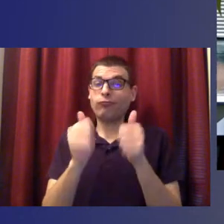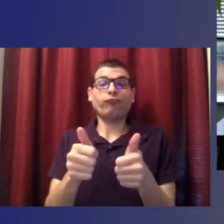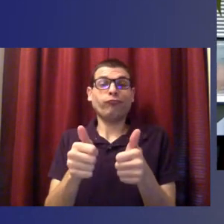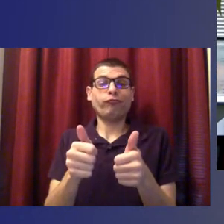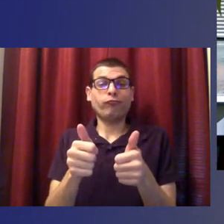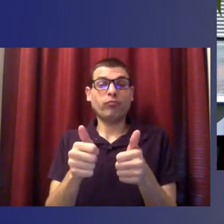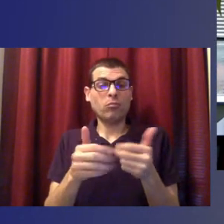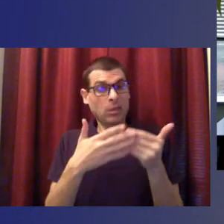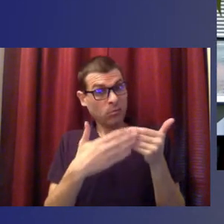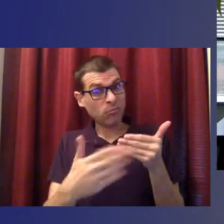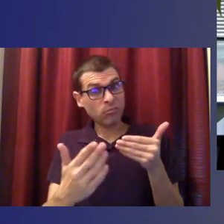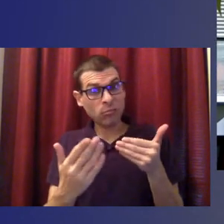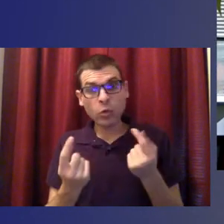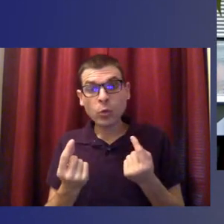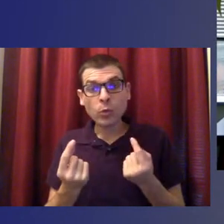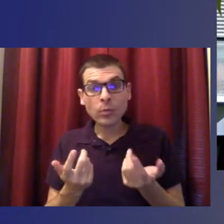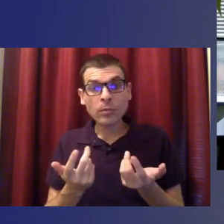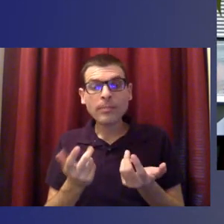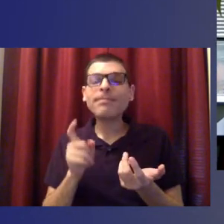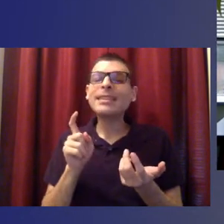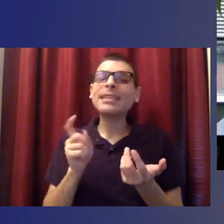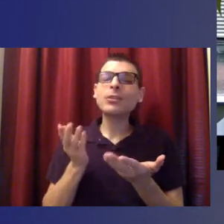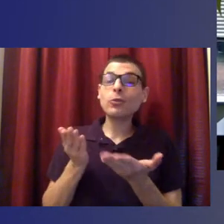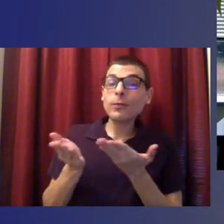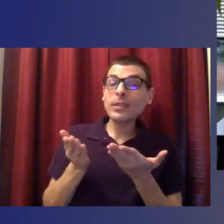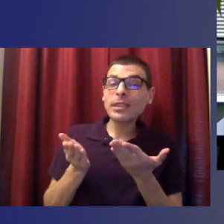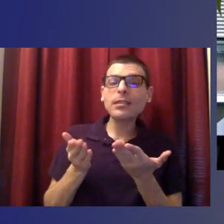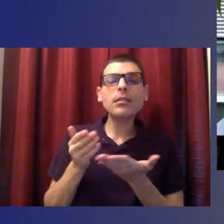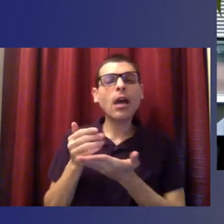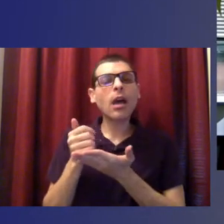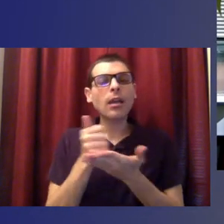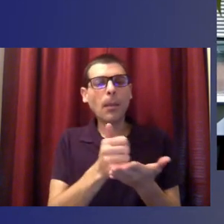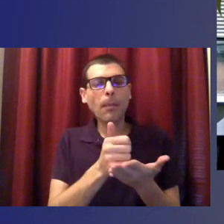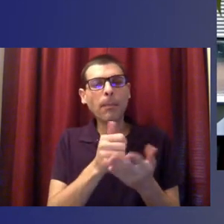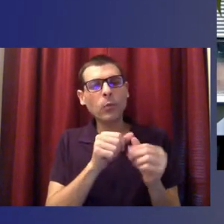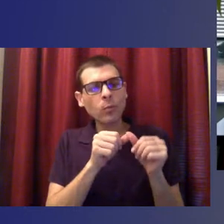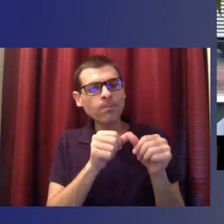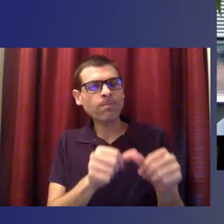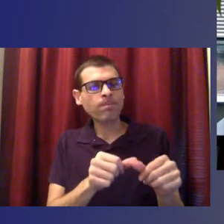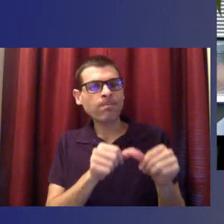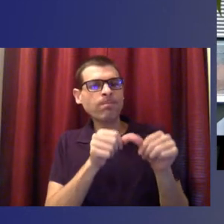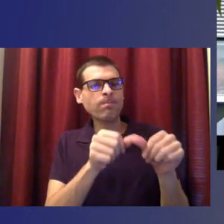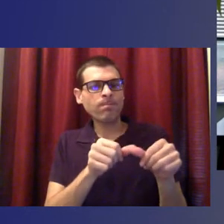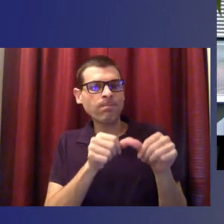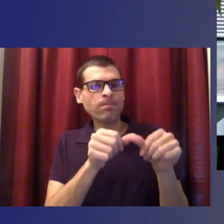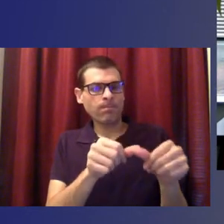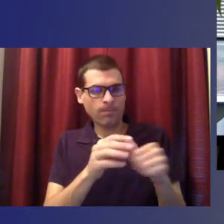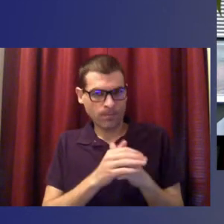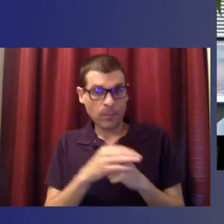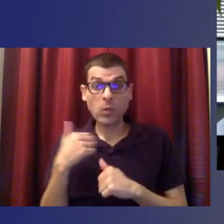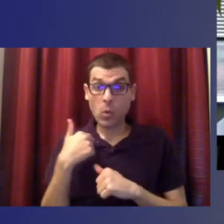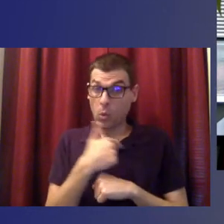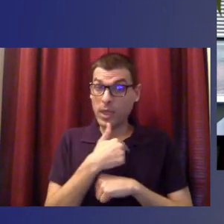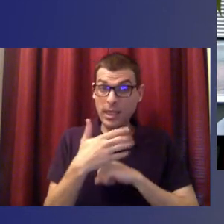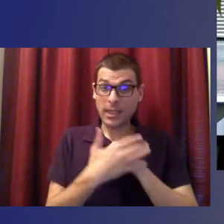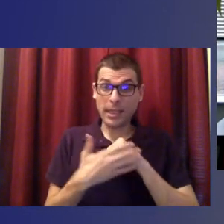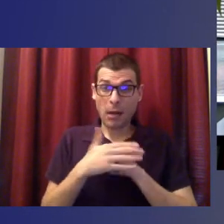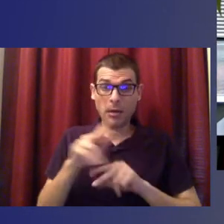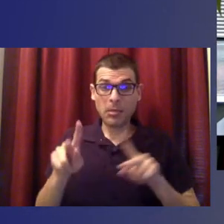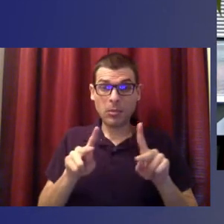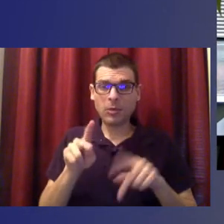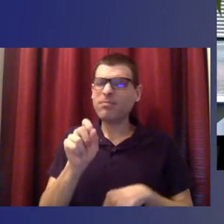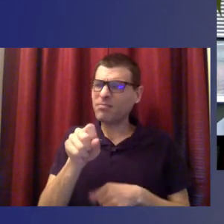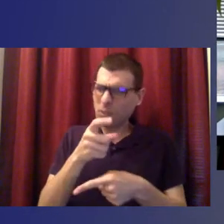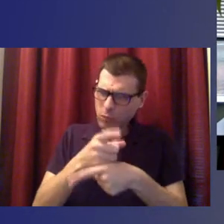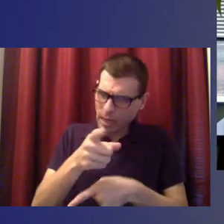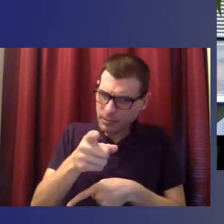that help keep them in that housing. And at the county, you're correct, we do a lot of that work here. And that's one of the reasons